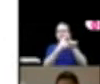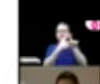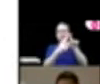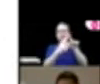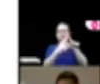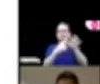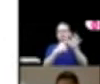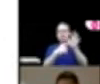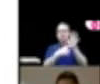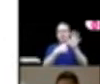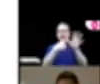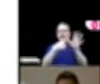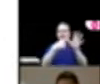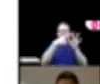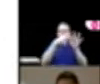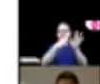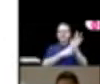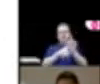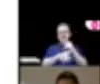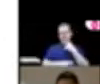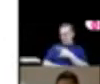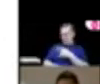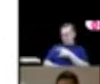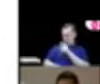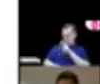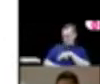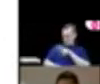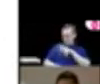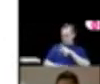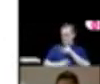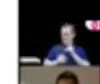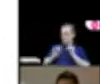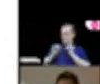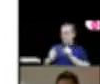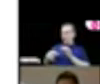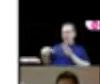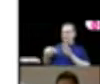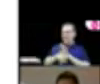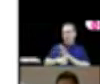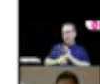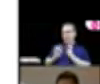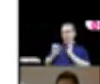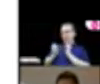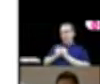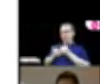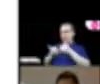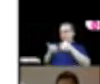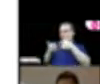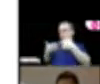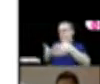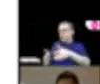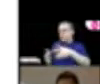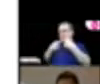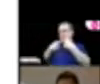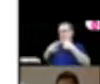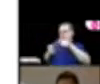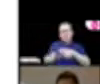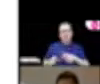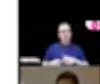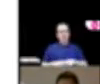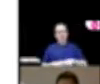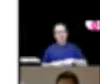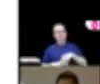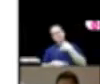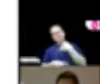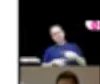they would decide, no, you do not deserve to be awarded asylum. So fast track, it's when they just, you go to